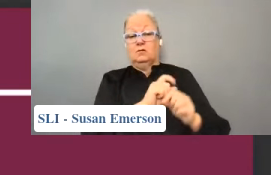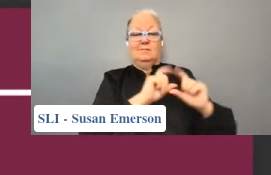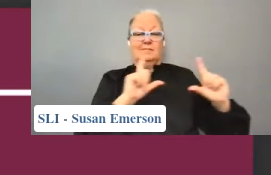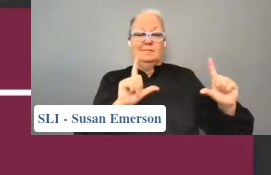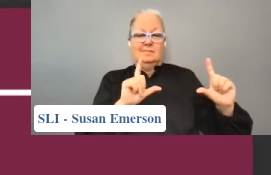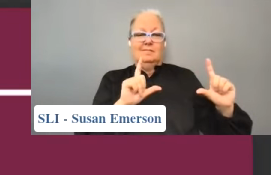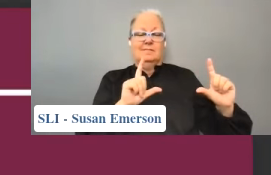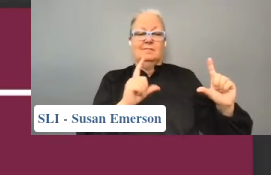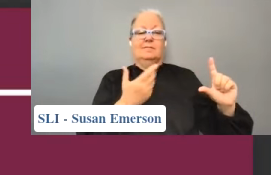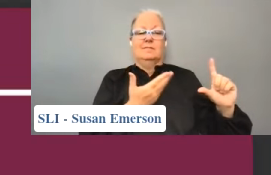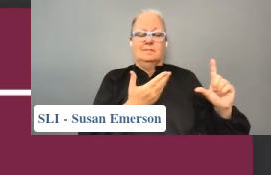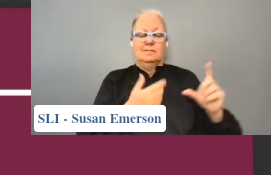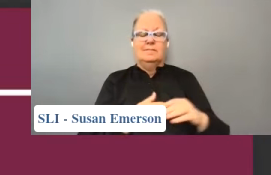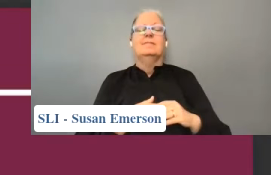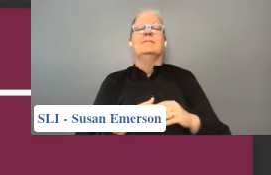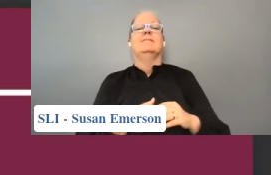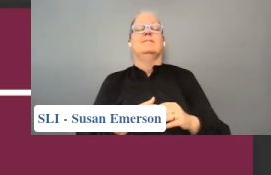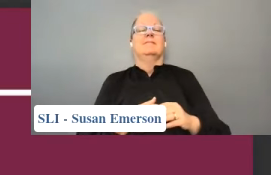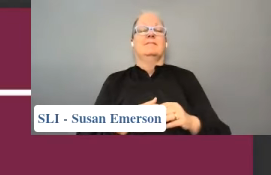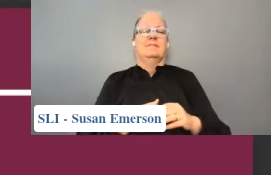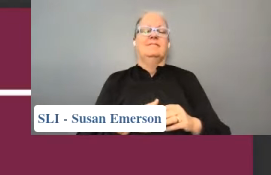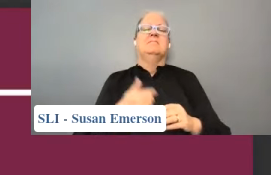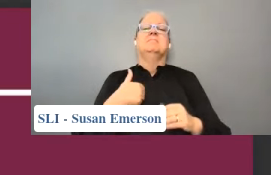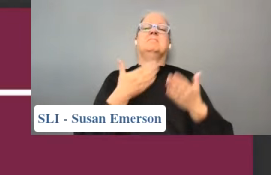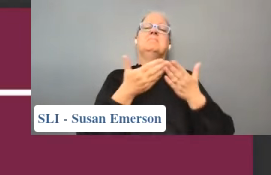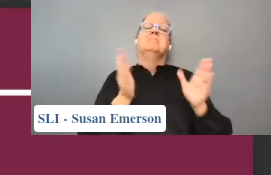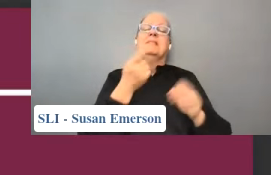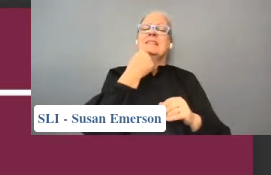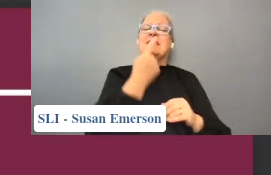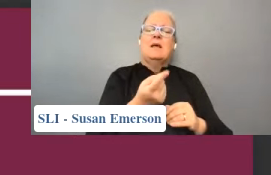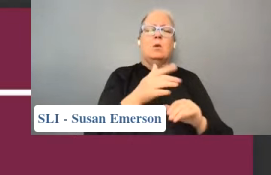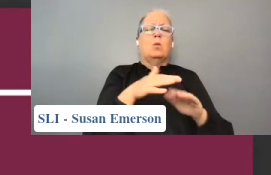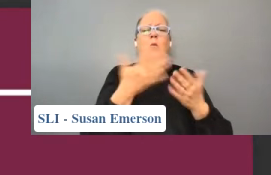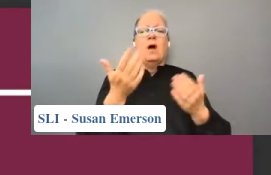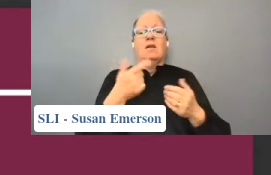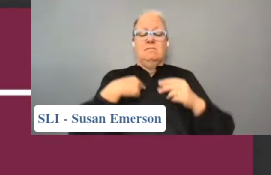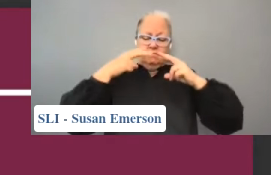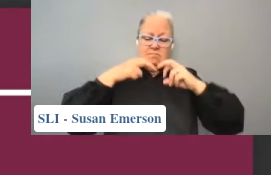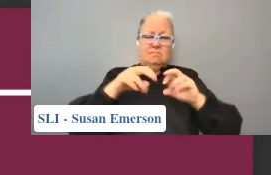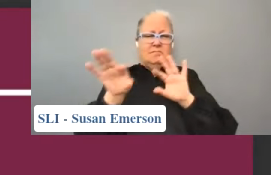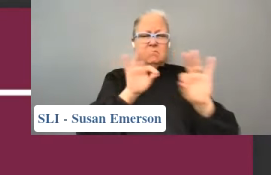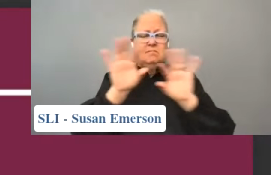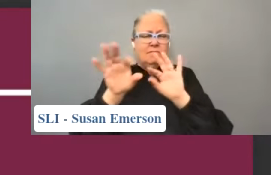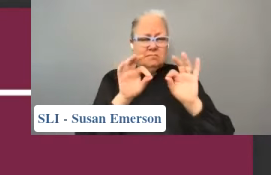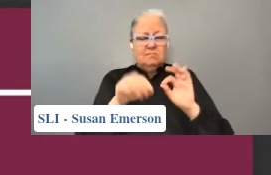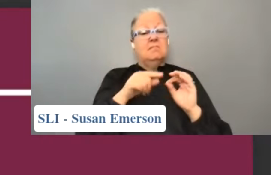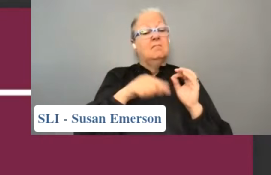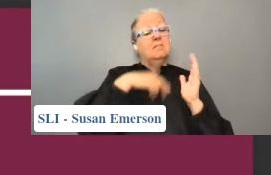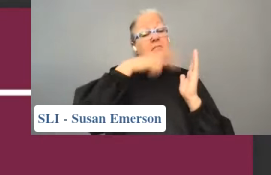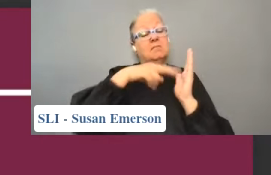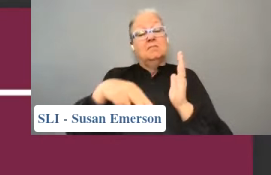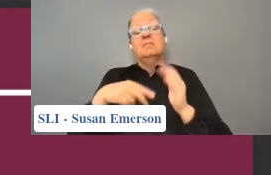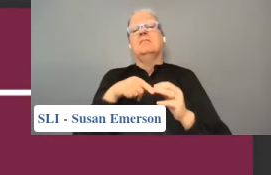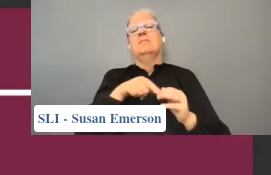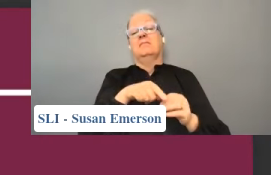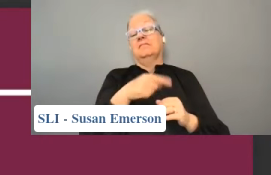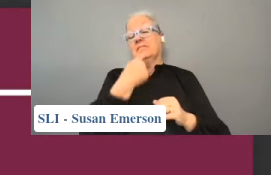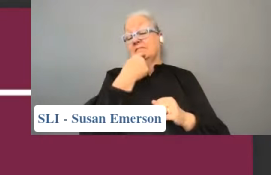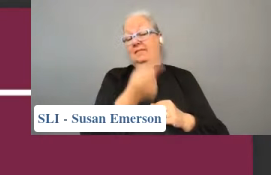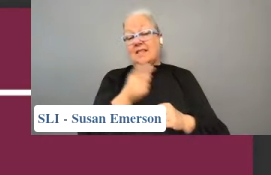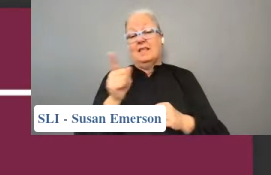So very broadly, what did we find? Well, we found that the literature tells us that social protection can prevent